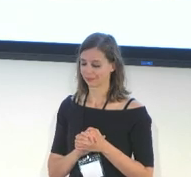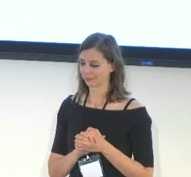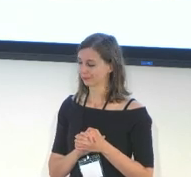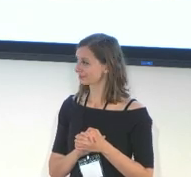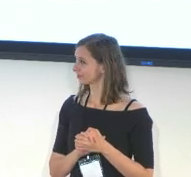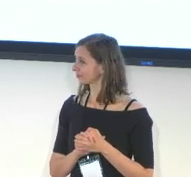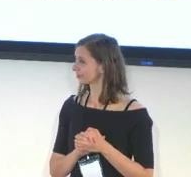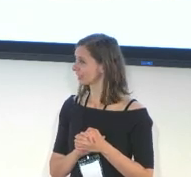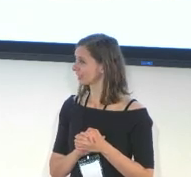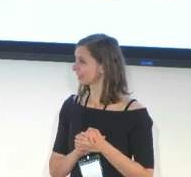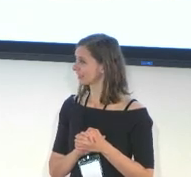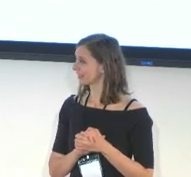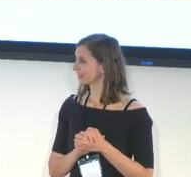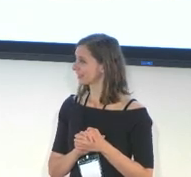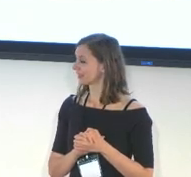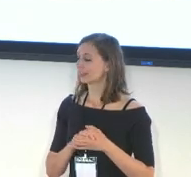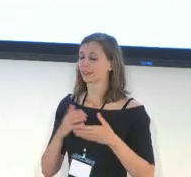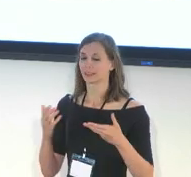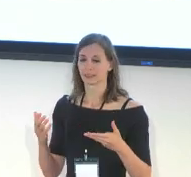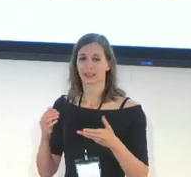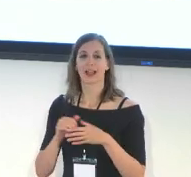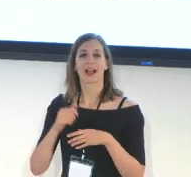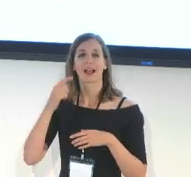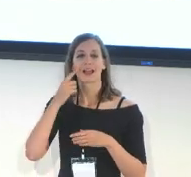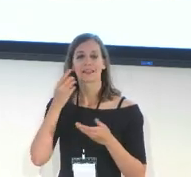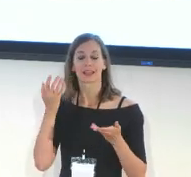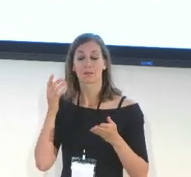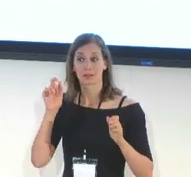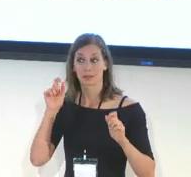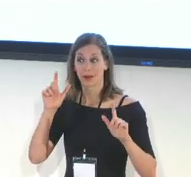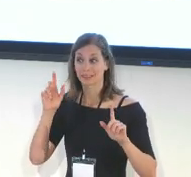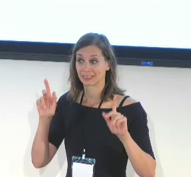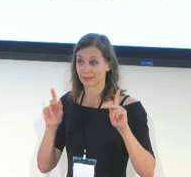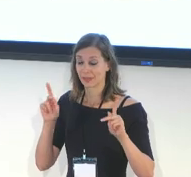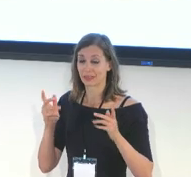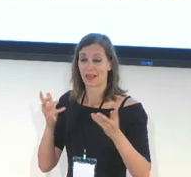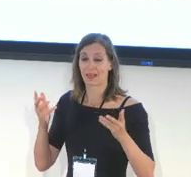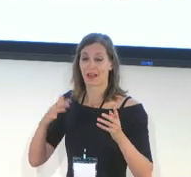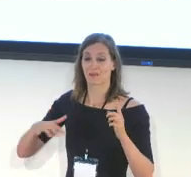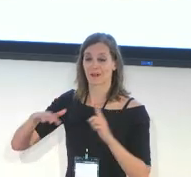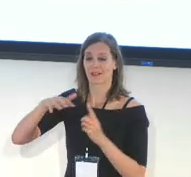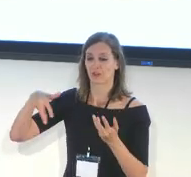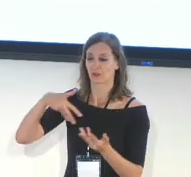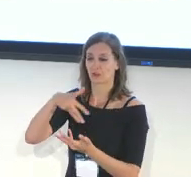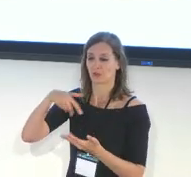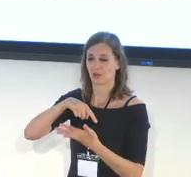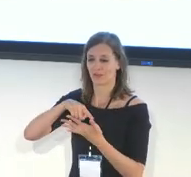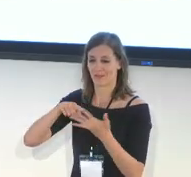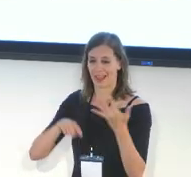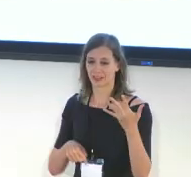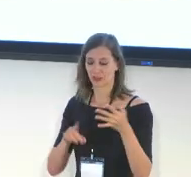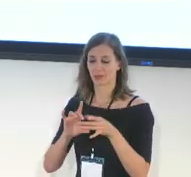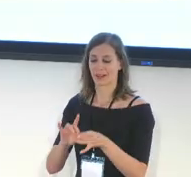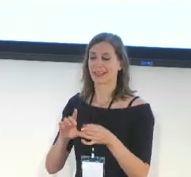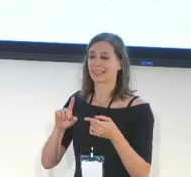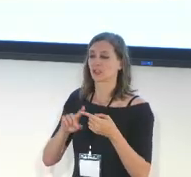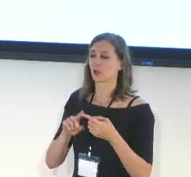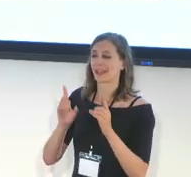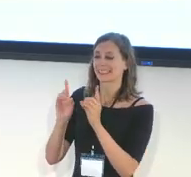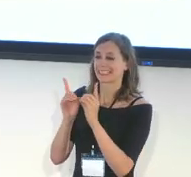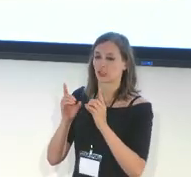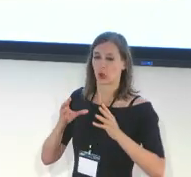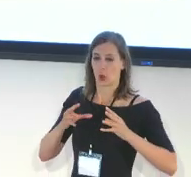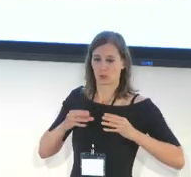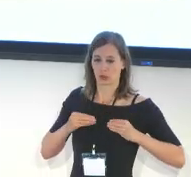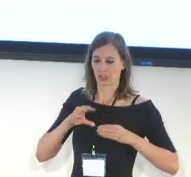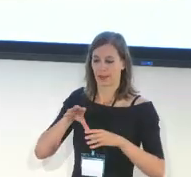So what surprises people, I think, is a lot around the social factors and attitudes around digital ownership and the metaverse. And we'll see how